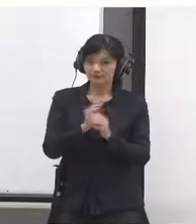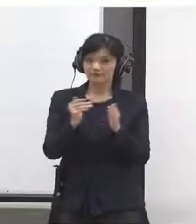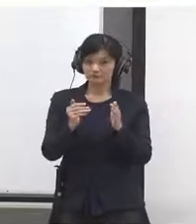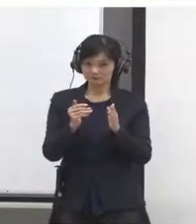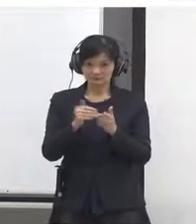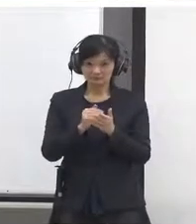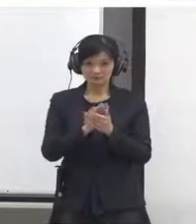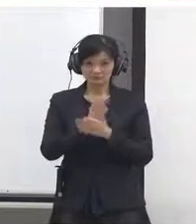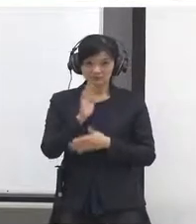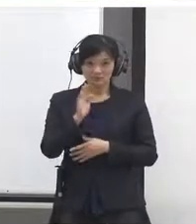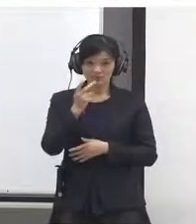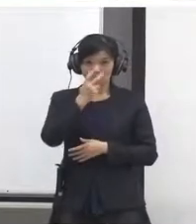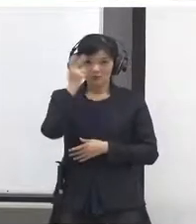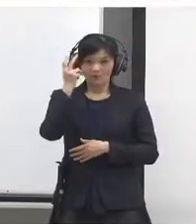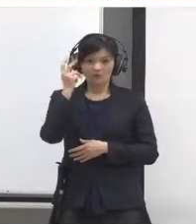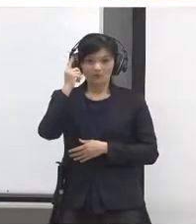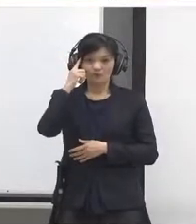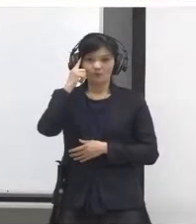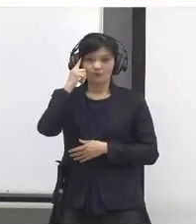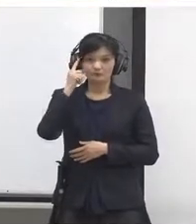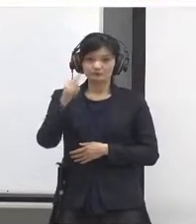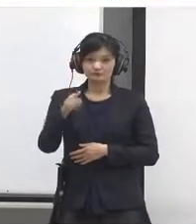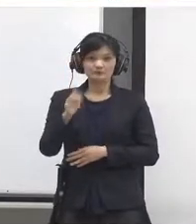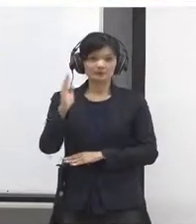the government were working,